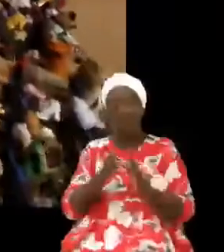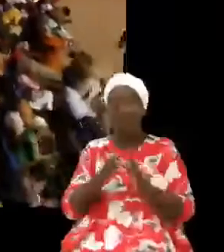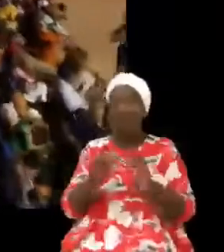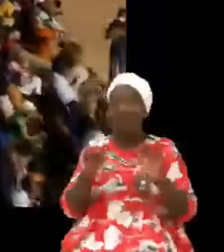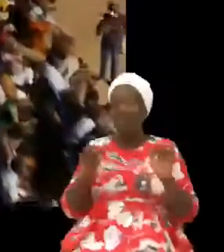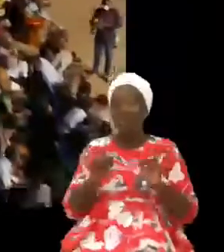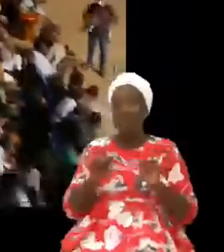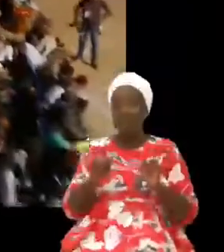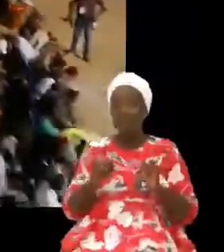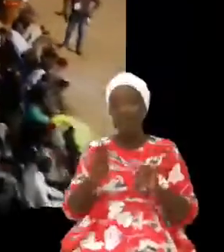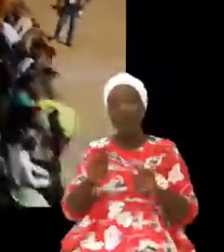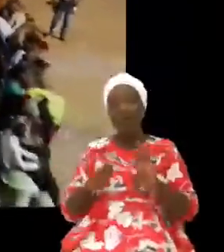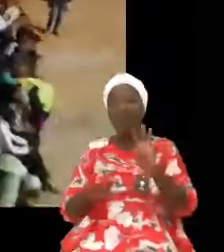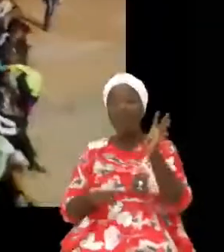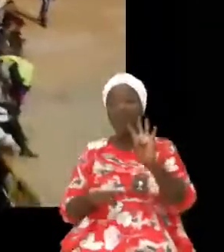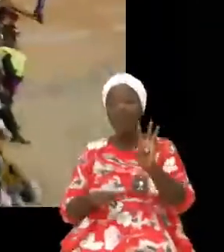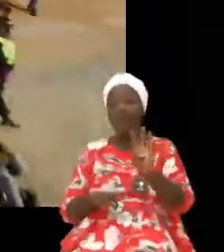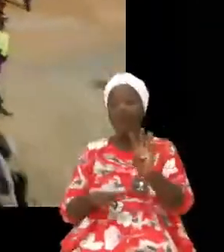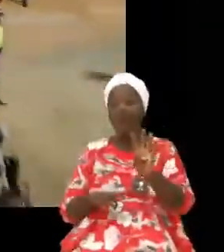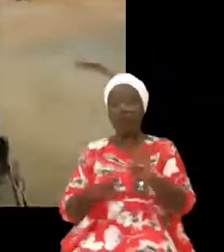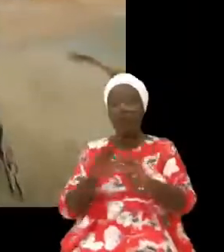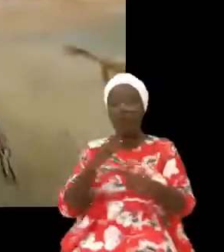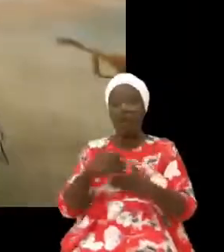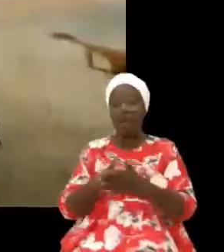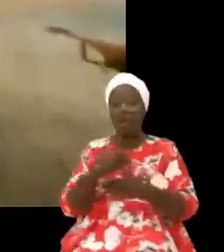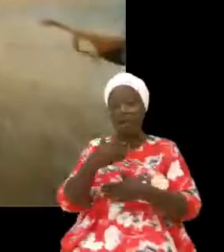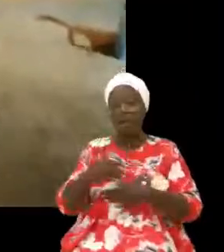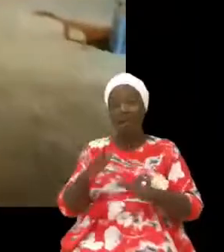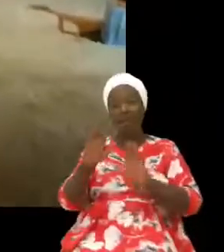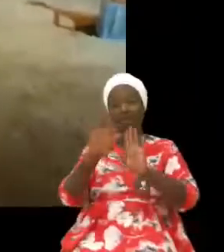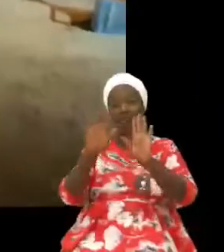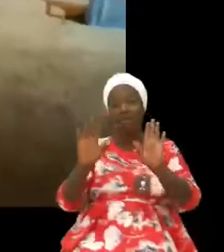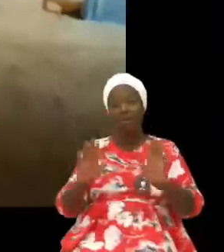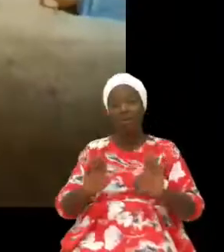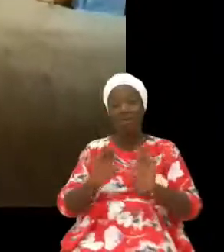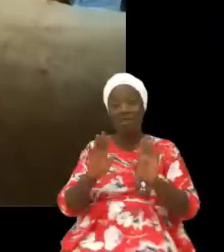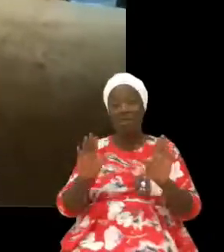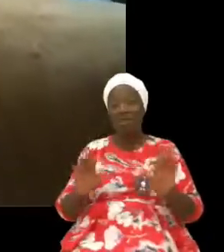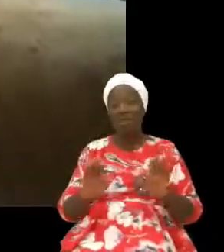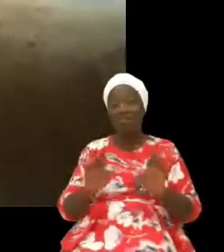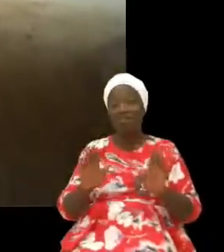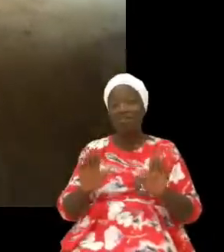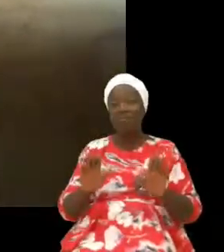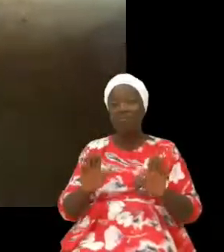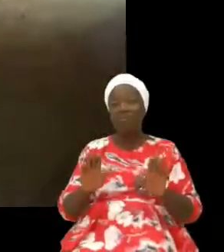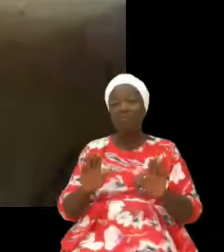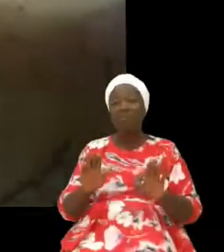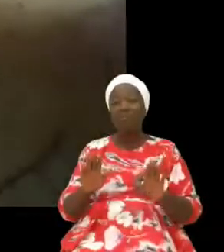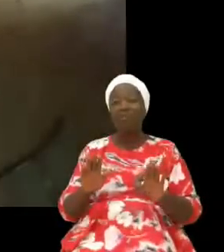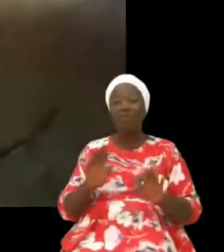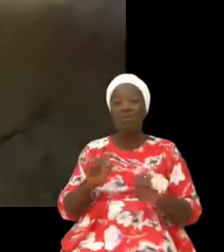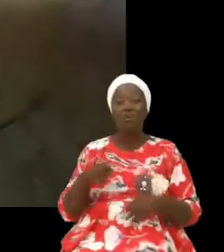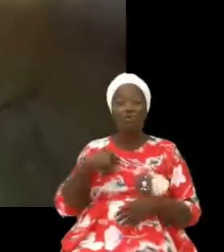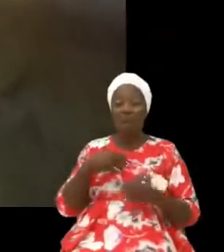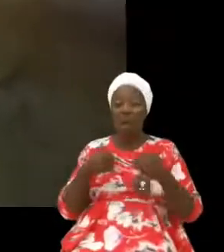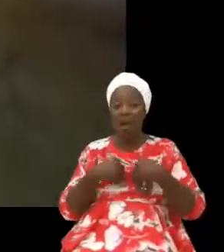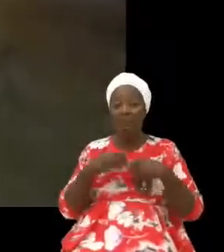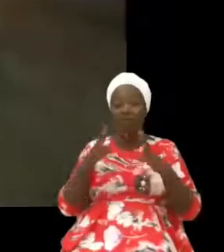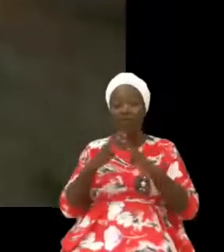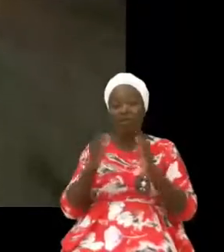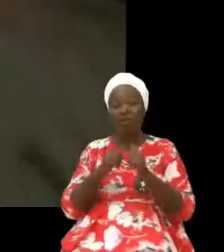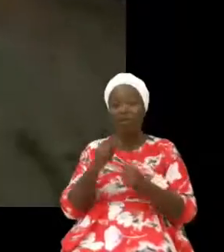on online, the same thing by 4 o'clock, we'll be having it. They tell